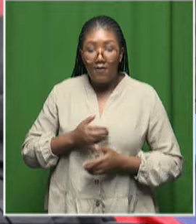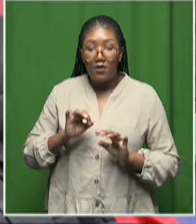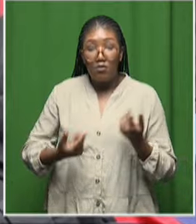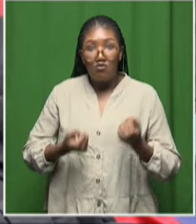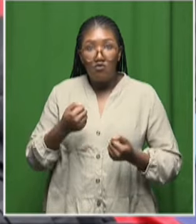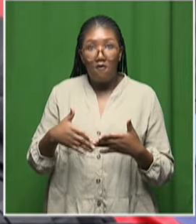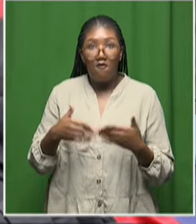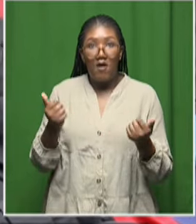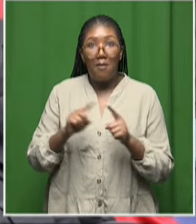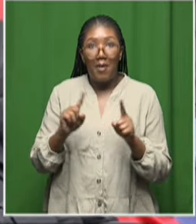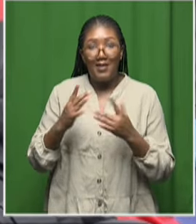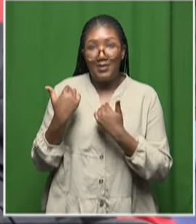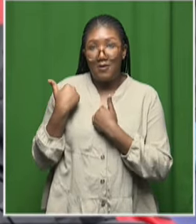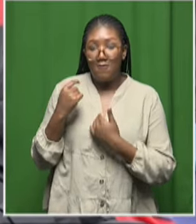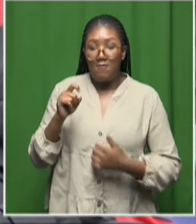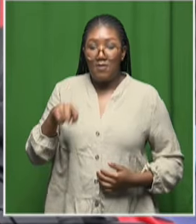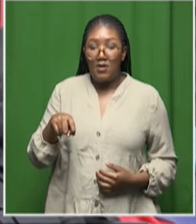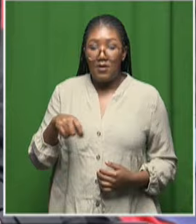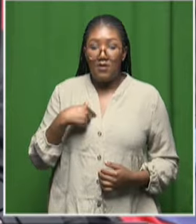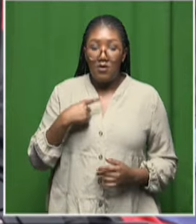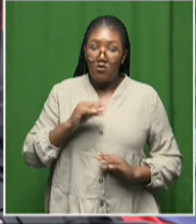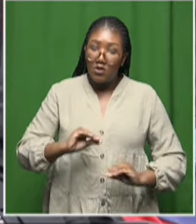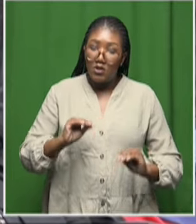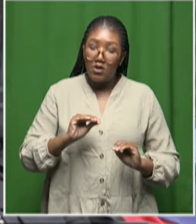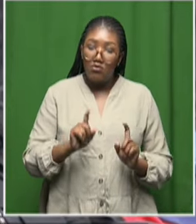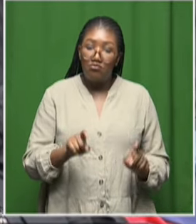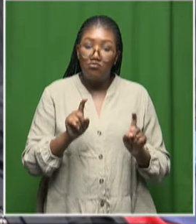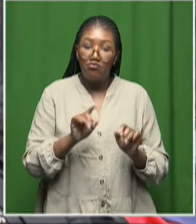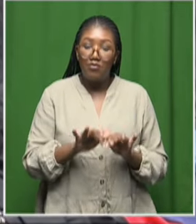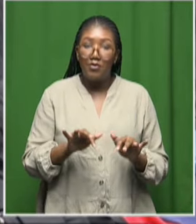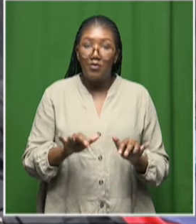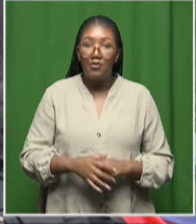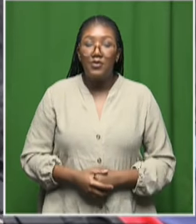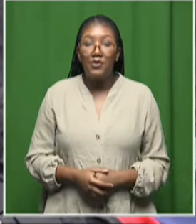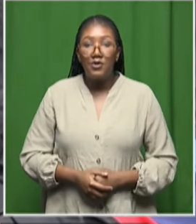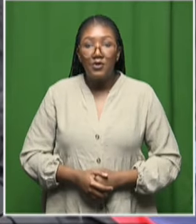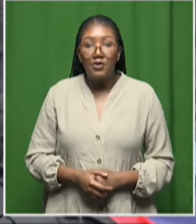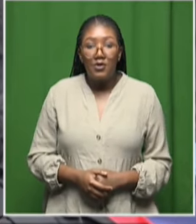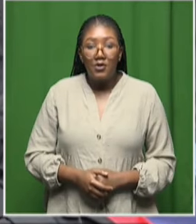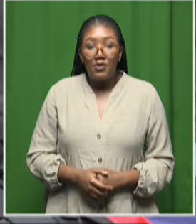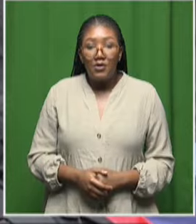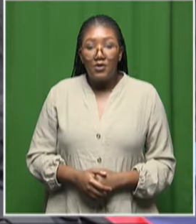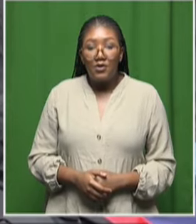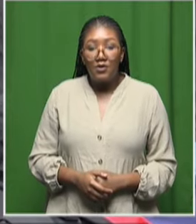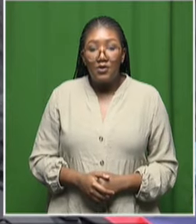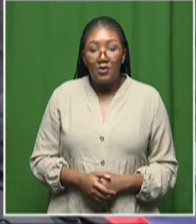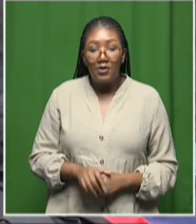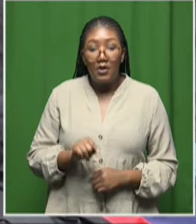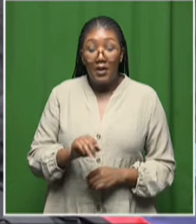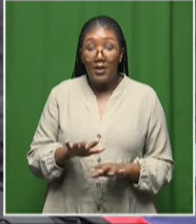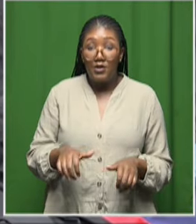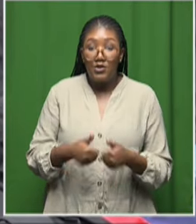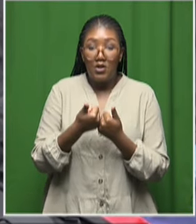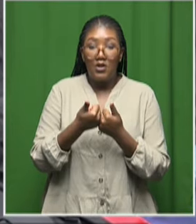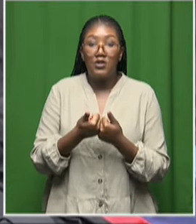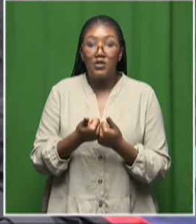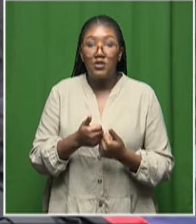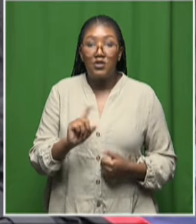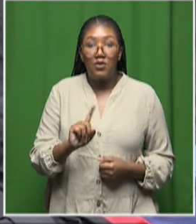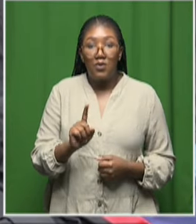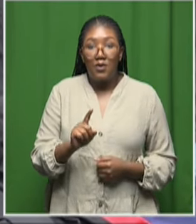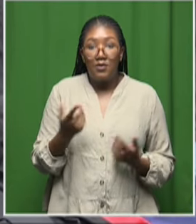related, and then passing that information on through to them. So, yeah. And what would you say are some of the biggest challenges that as a senior